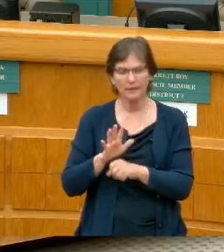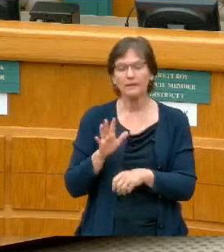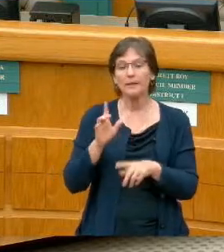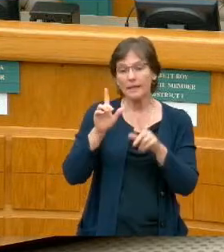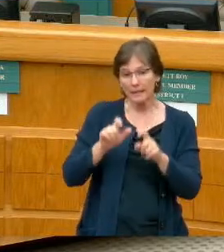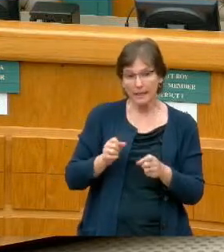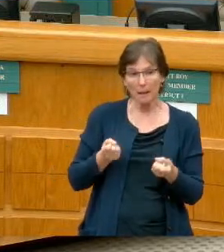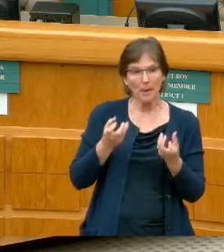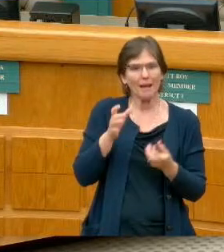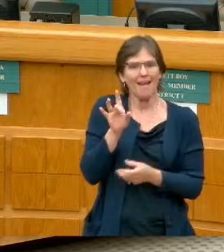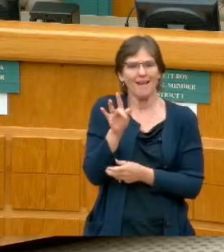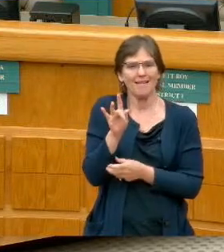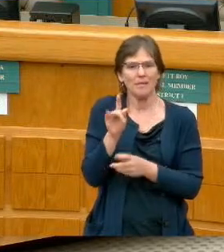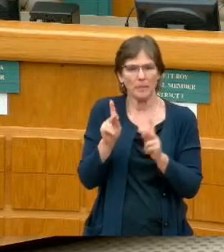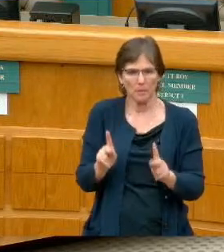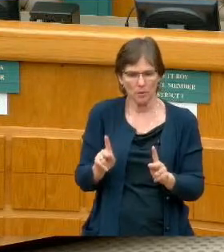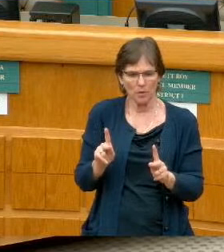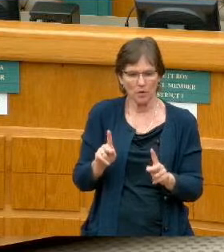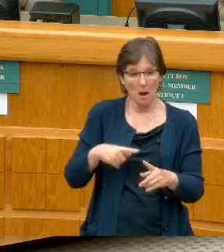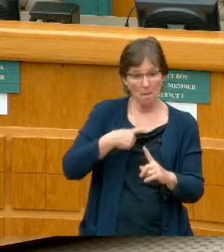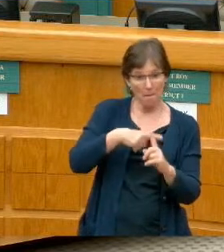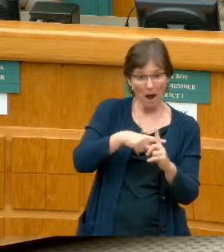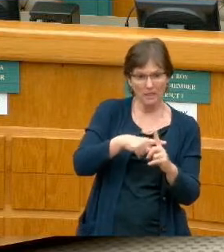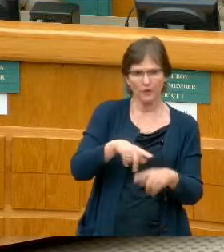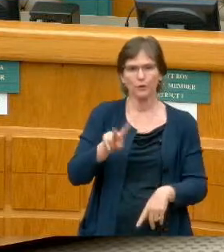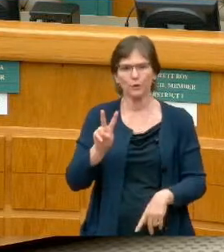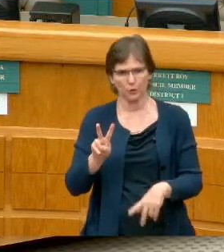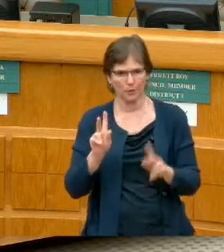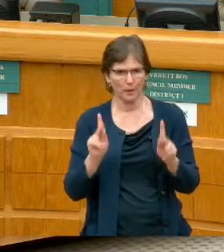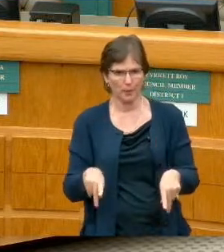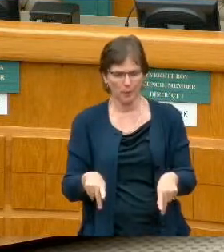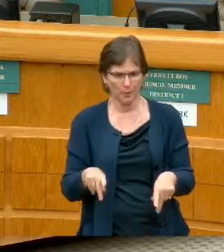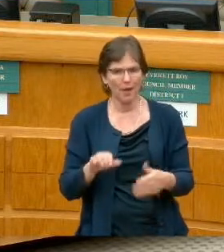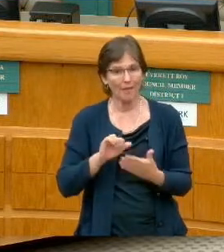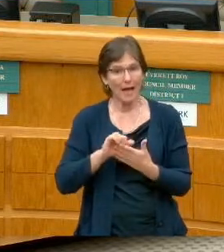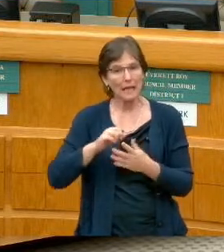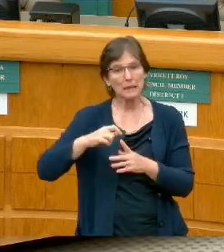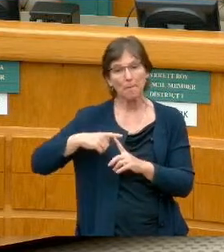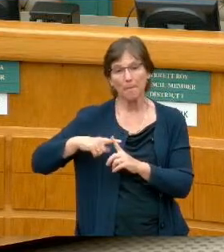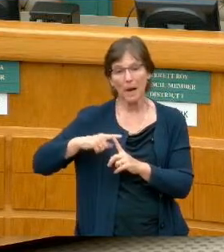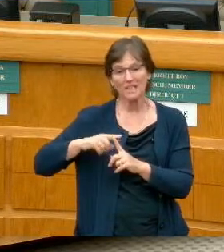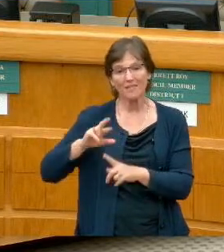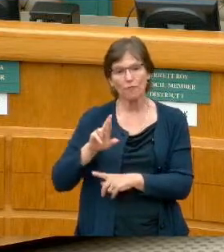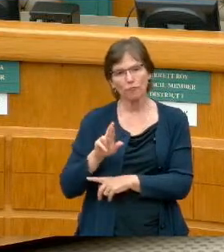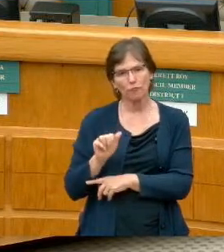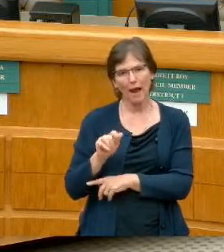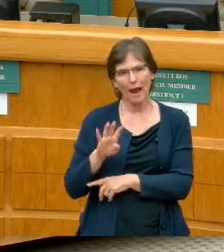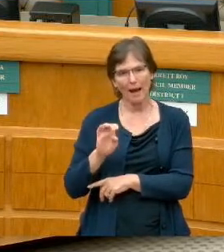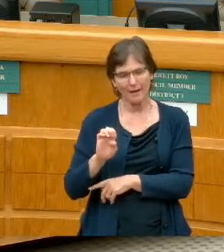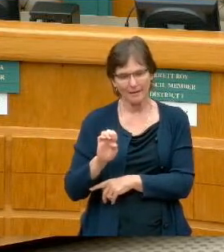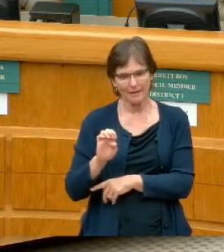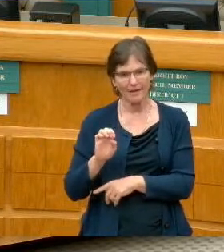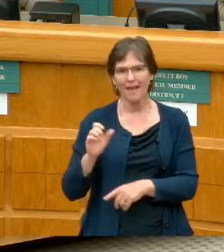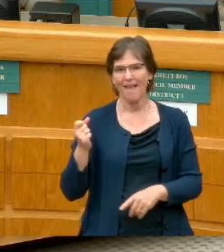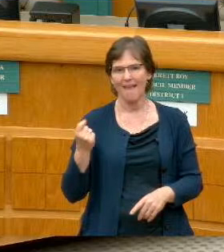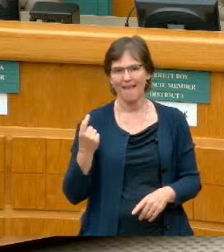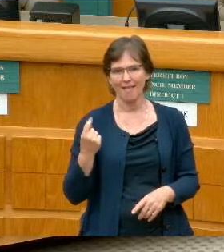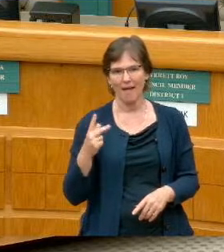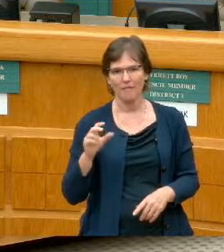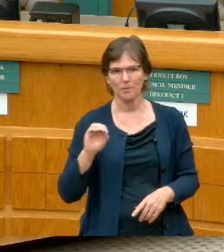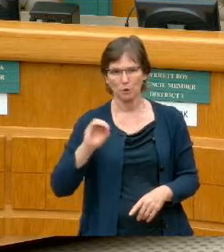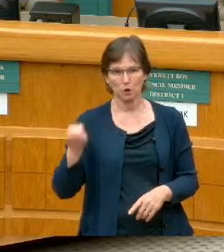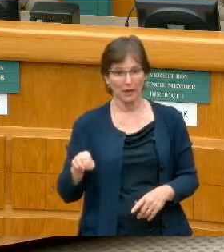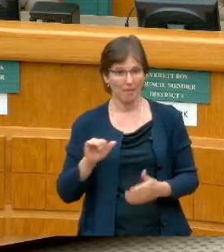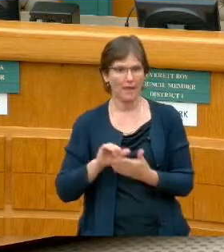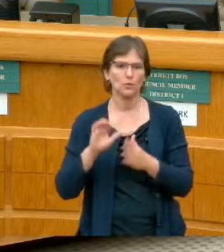positive, which is a positivity rate of 11%. That's one of the lowest positivity rates we've had in a while, so that's also some good